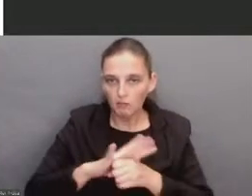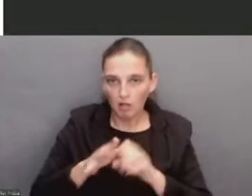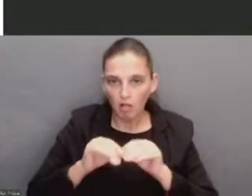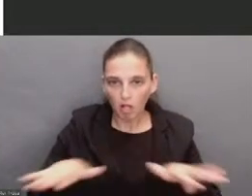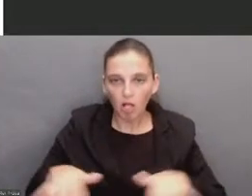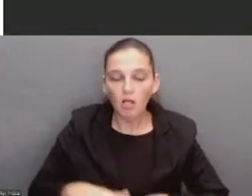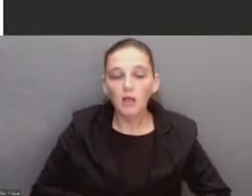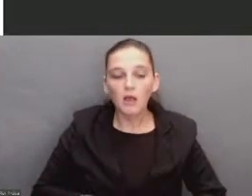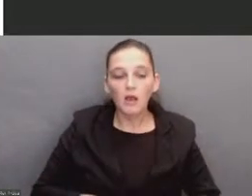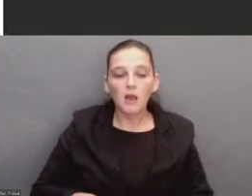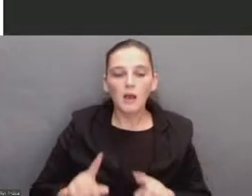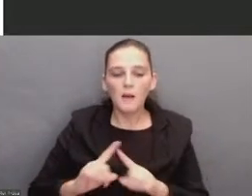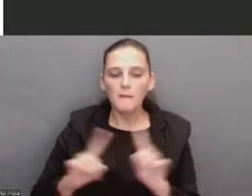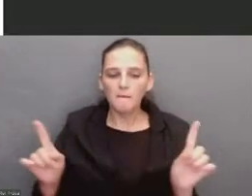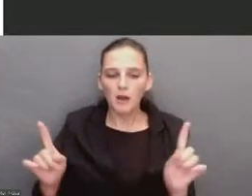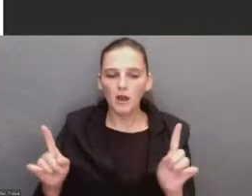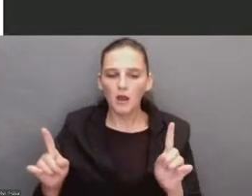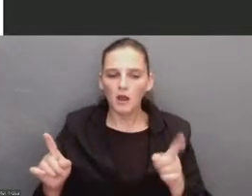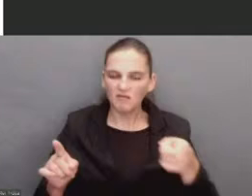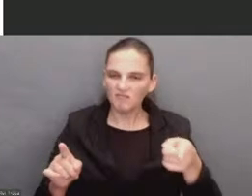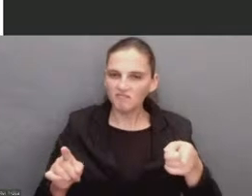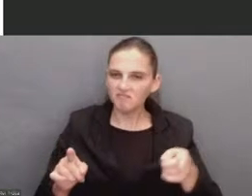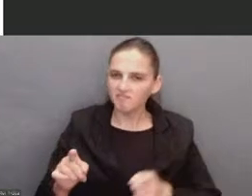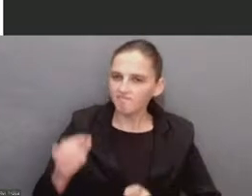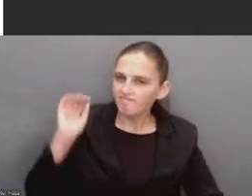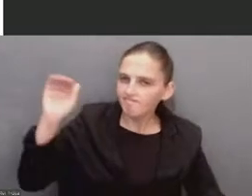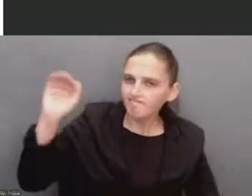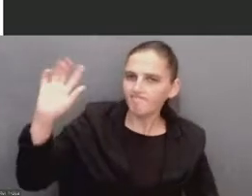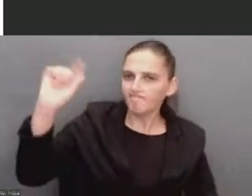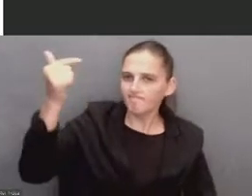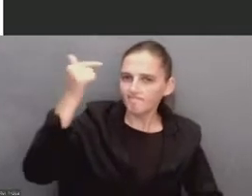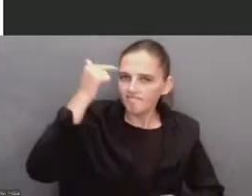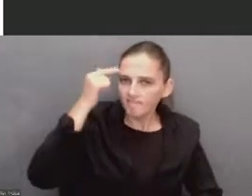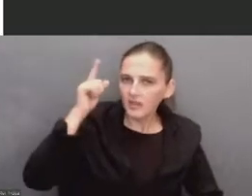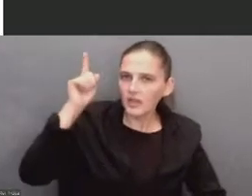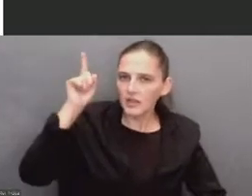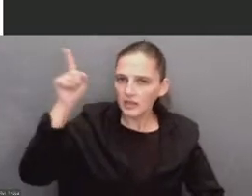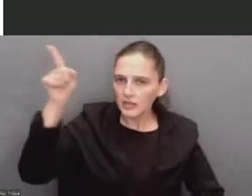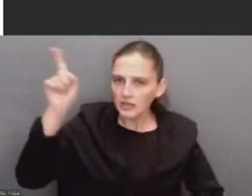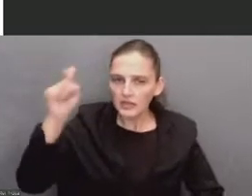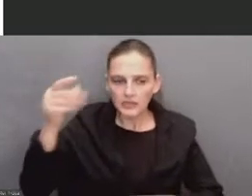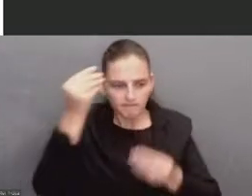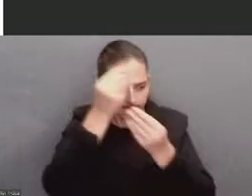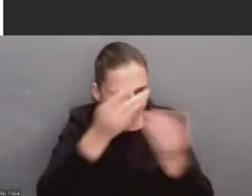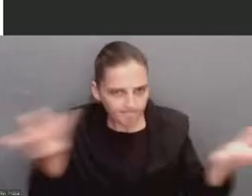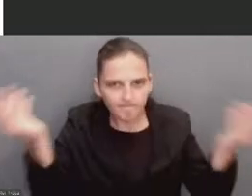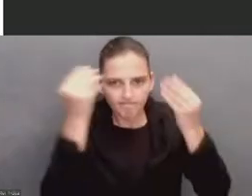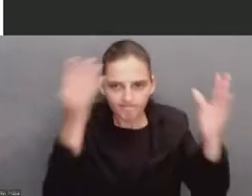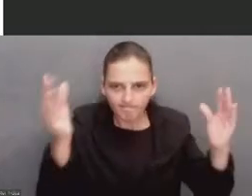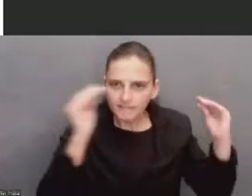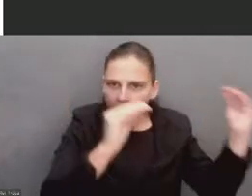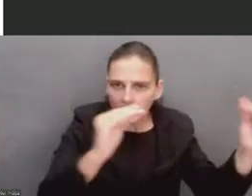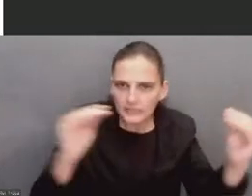statement, we're calling on the federal government to provide guidance to public health officials on establishing